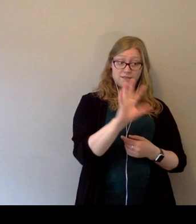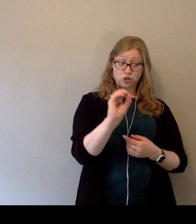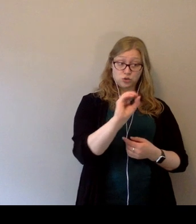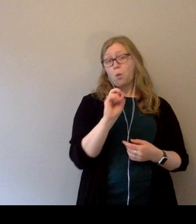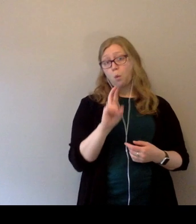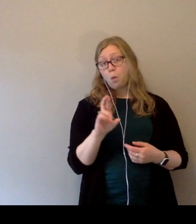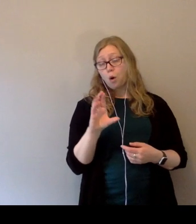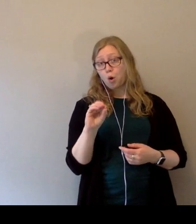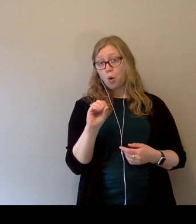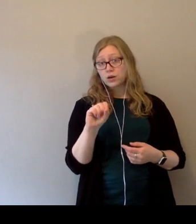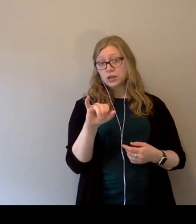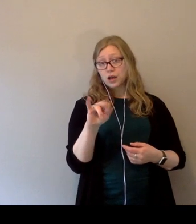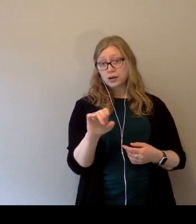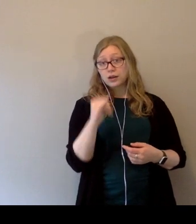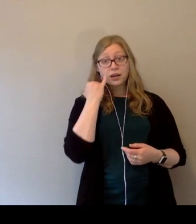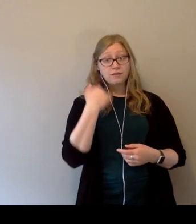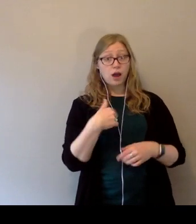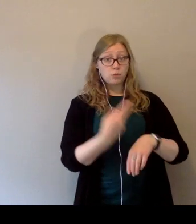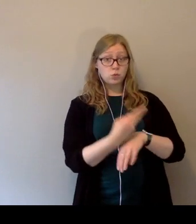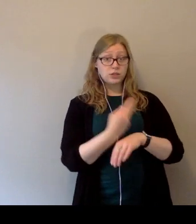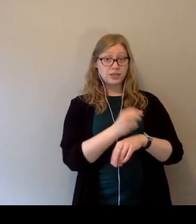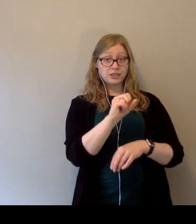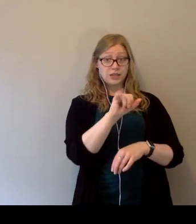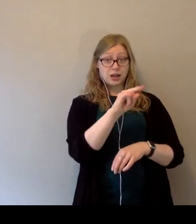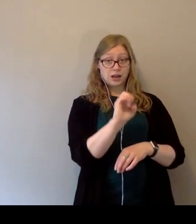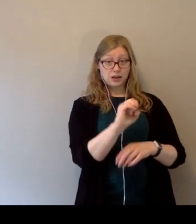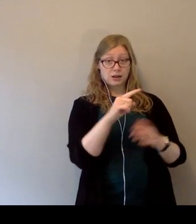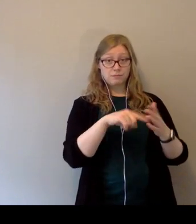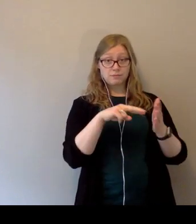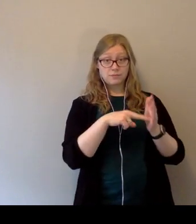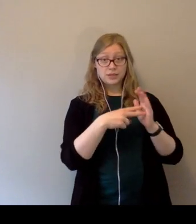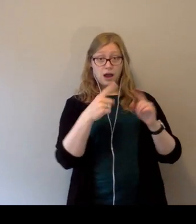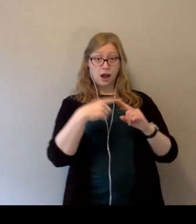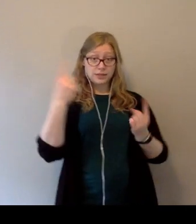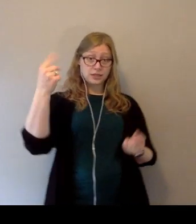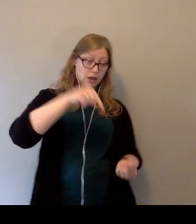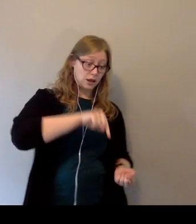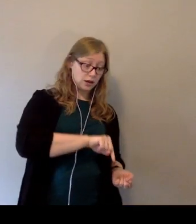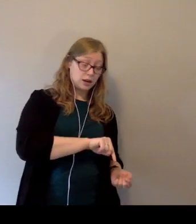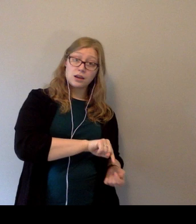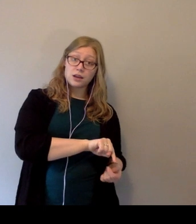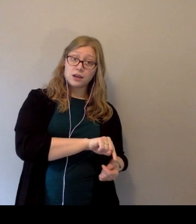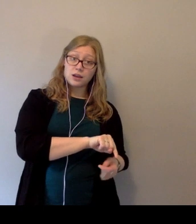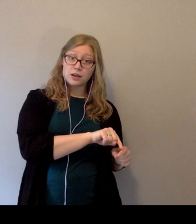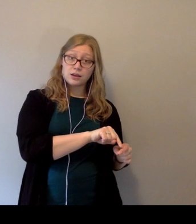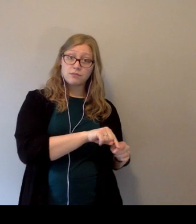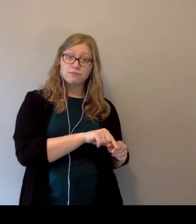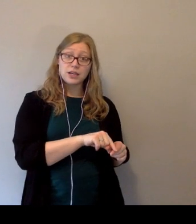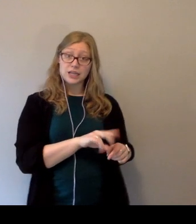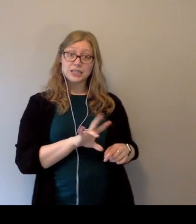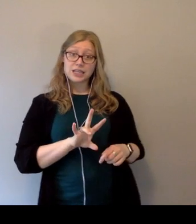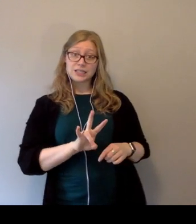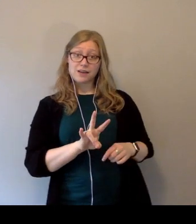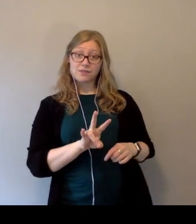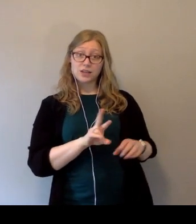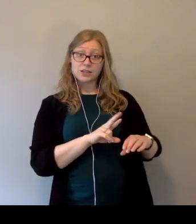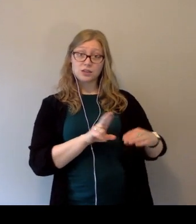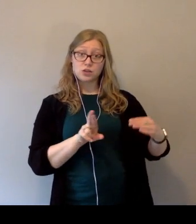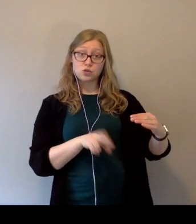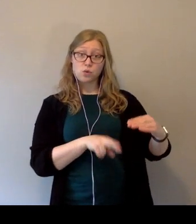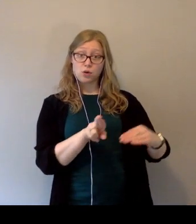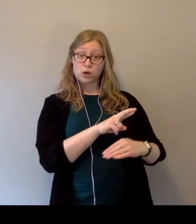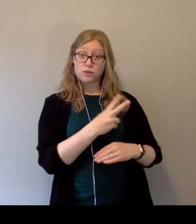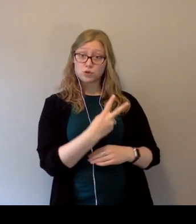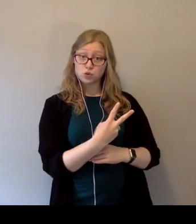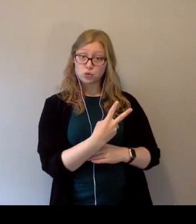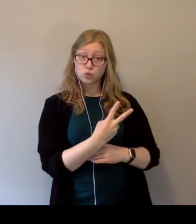is, if I'm using sine, the opposite side is 7 square root of 2 over hypotenuse, which is x.